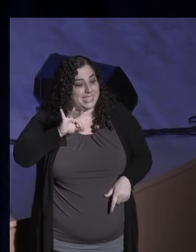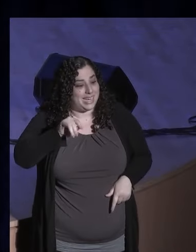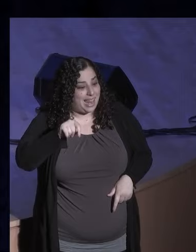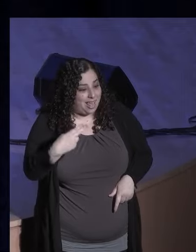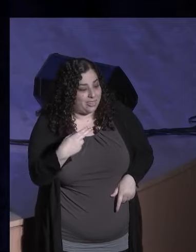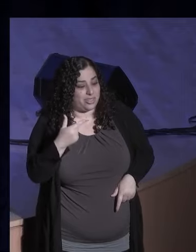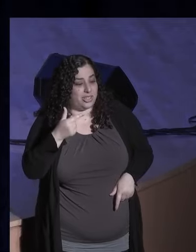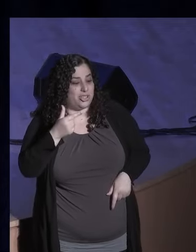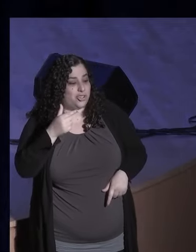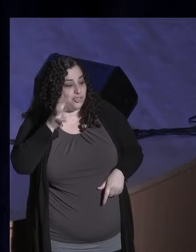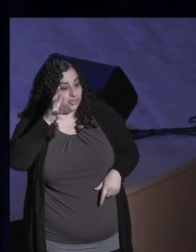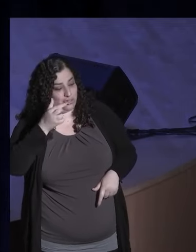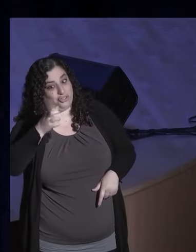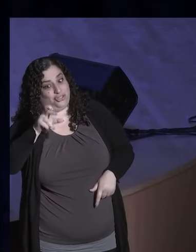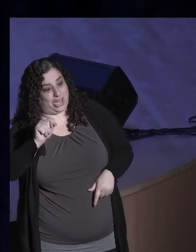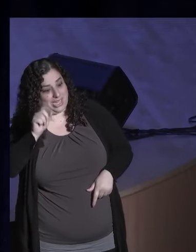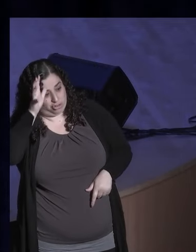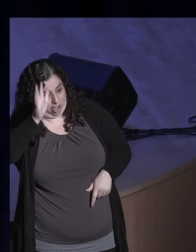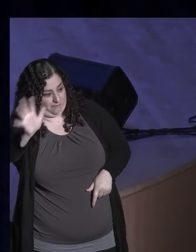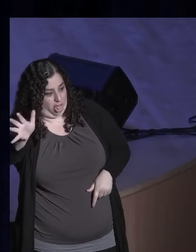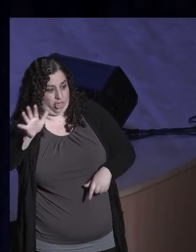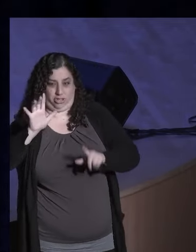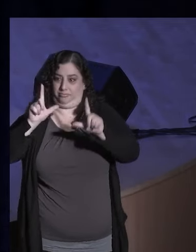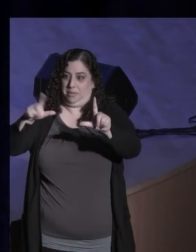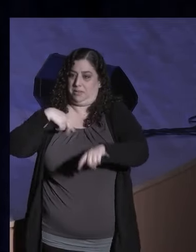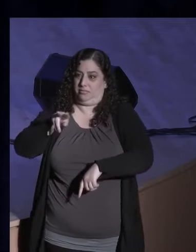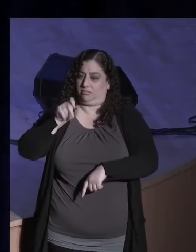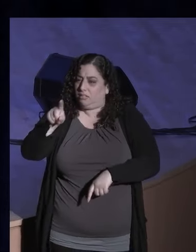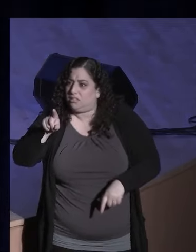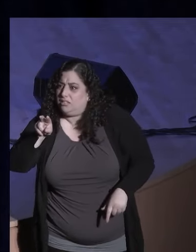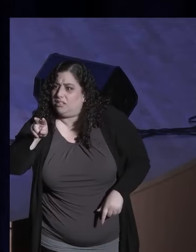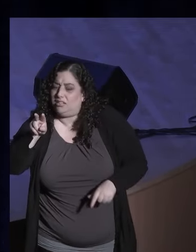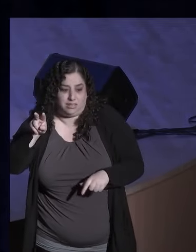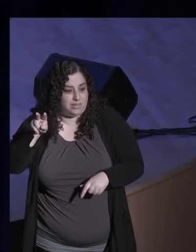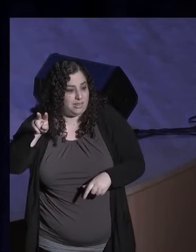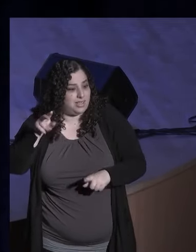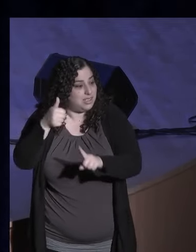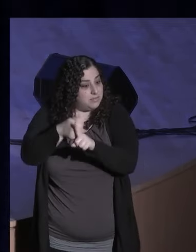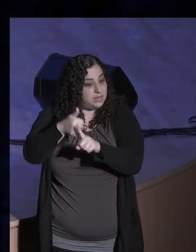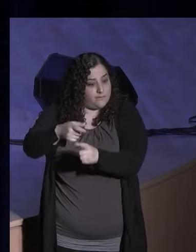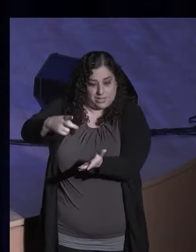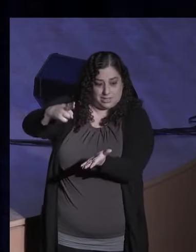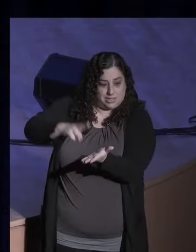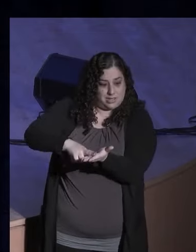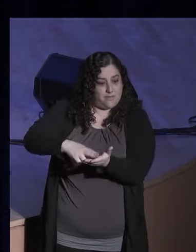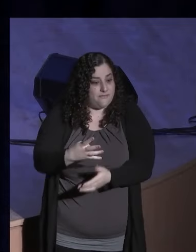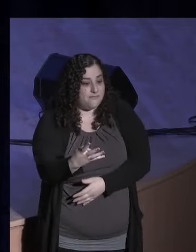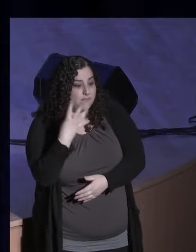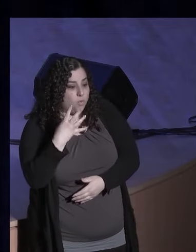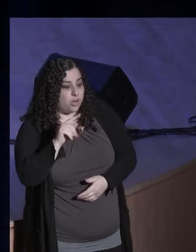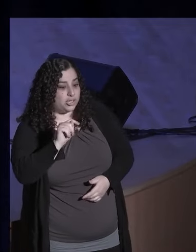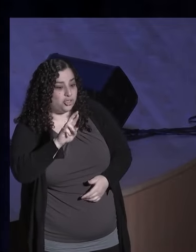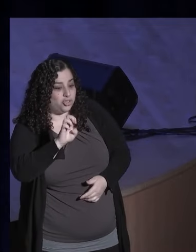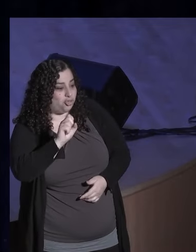great-grandfather. And he was the signatory to 4 treaties with the United States. We were able to